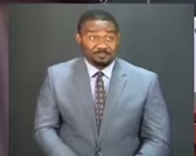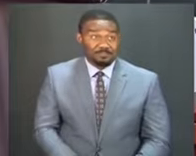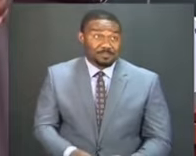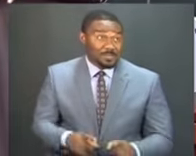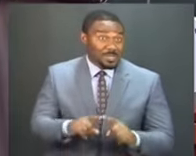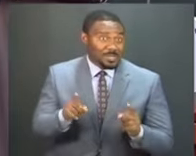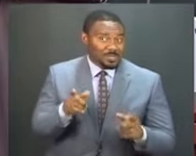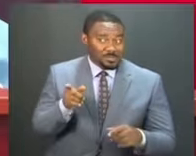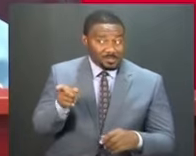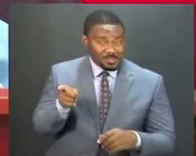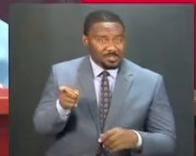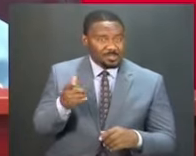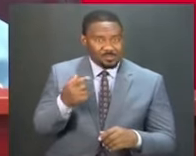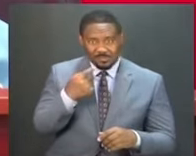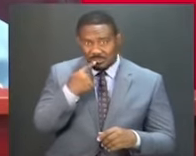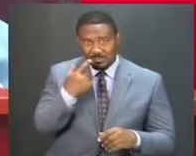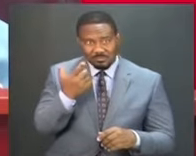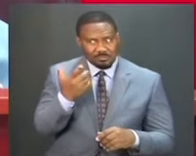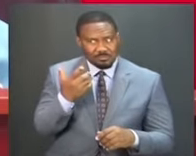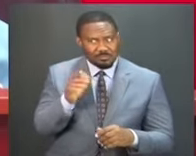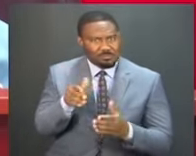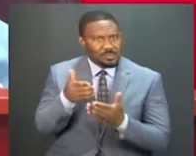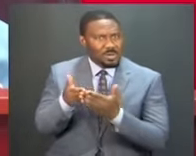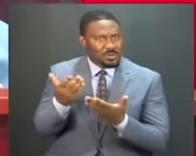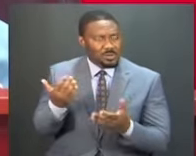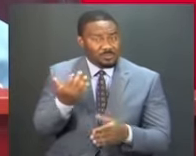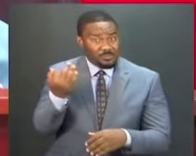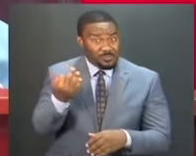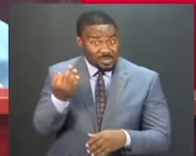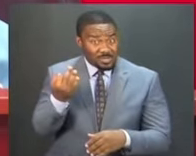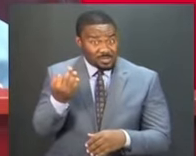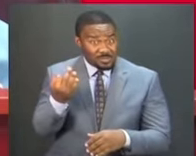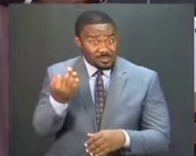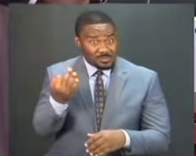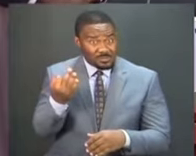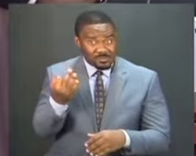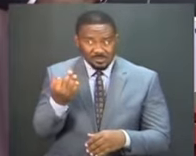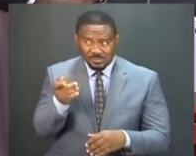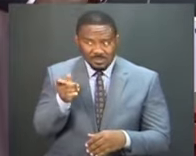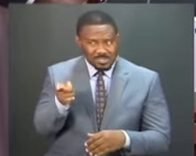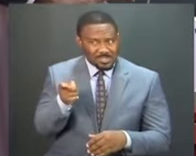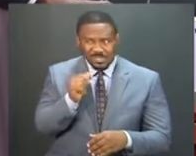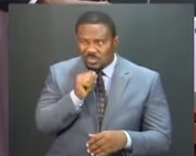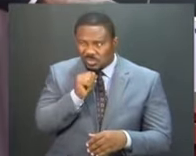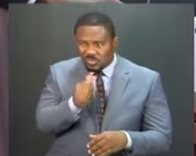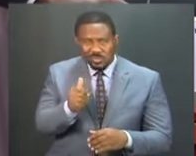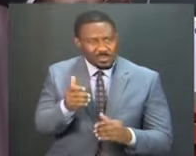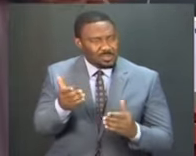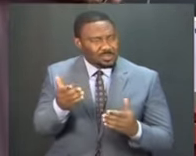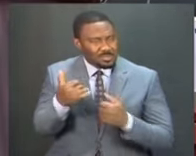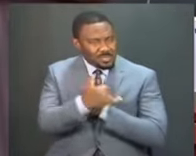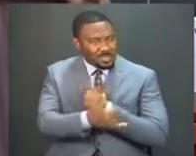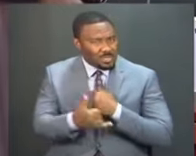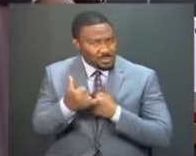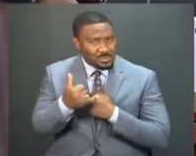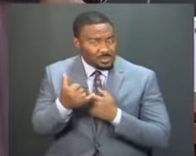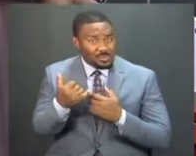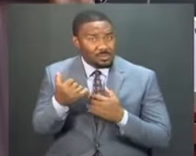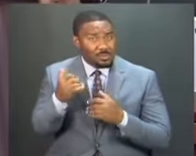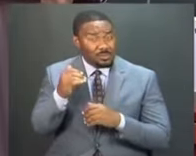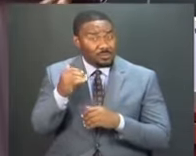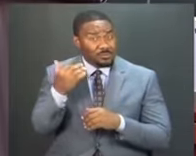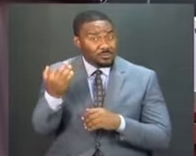that the question actually got to them on Friday, and he was not even in the country on Friday, but he received the